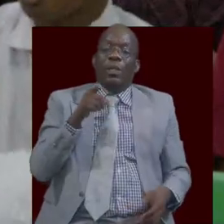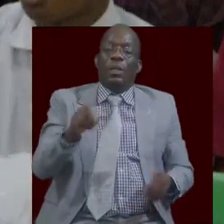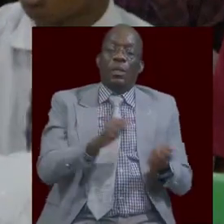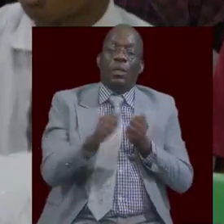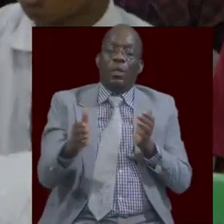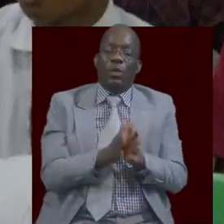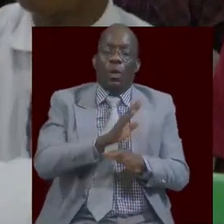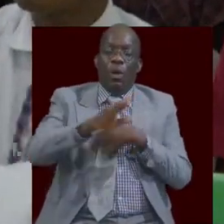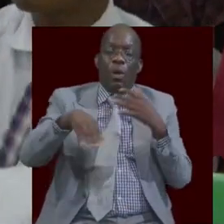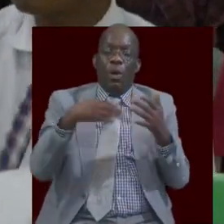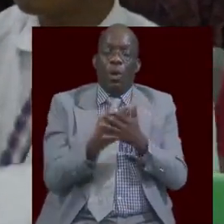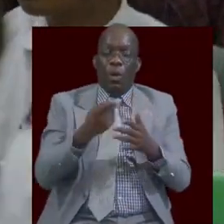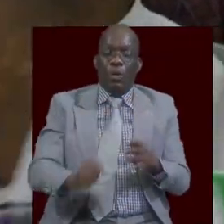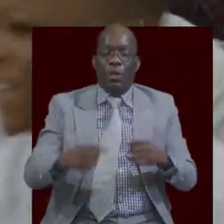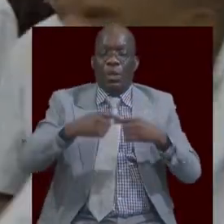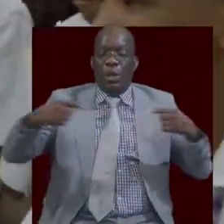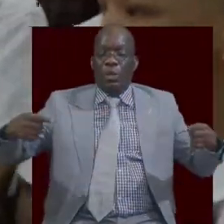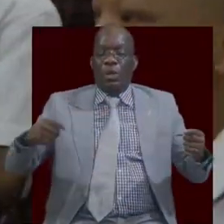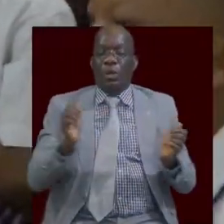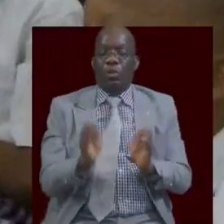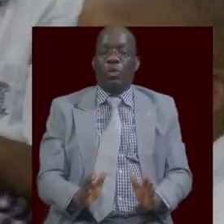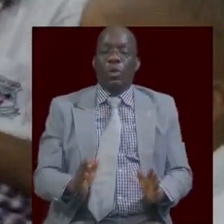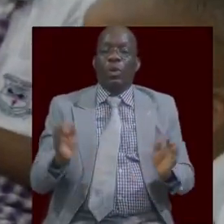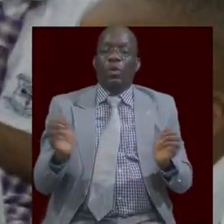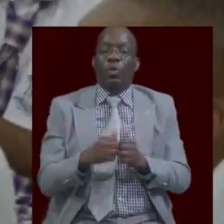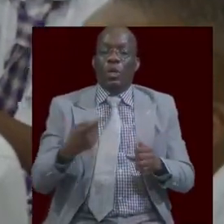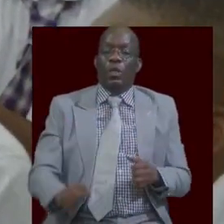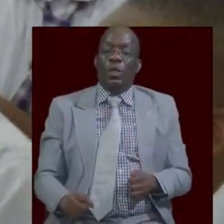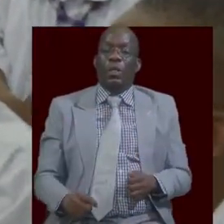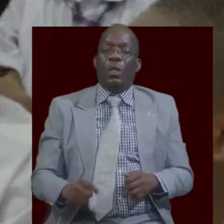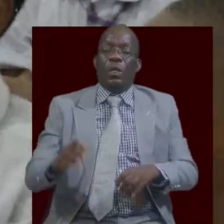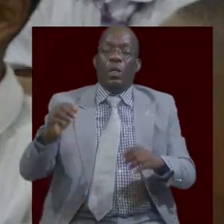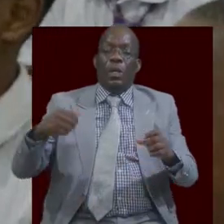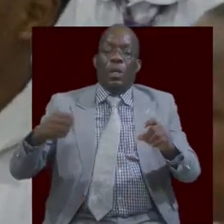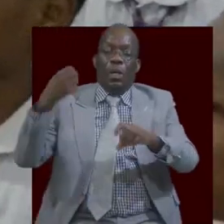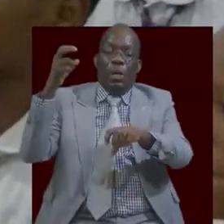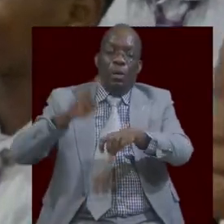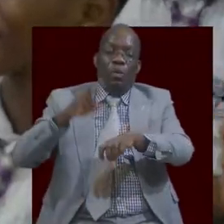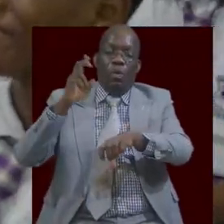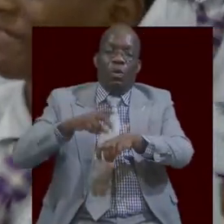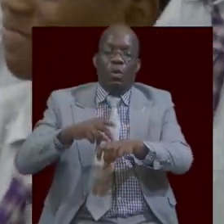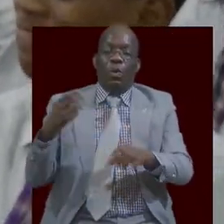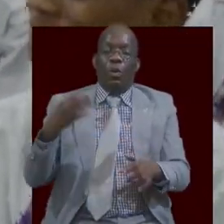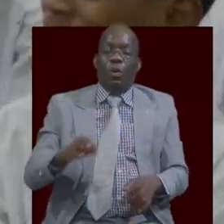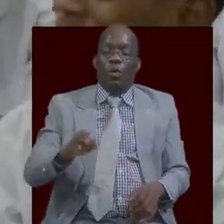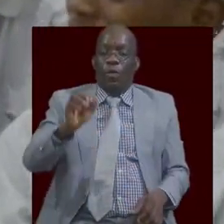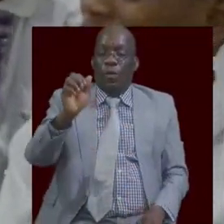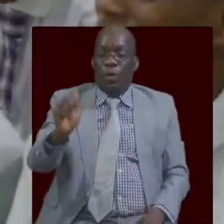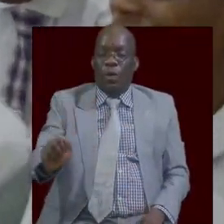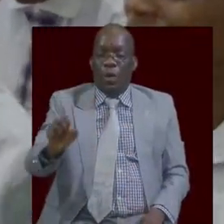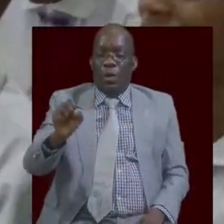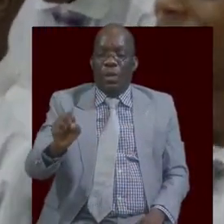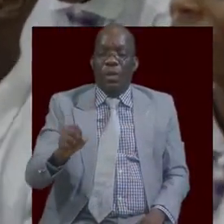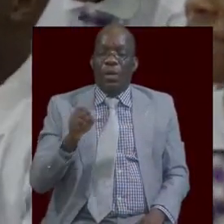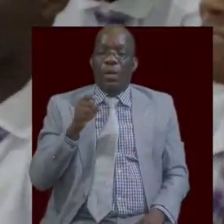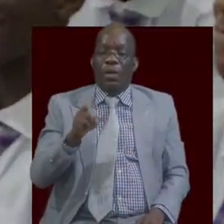the jawbone of an ass. Then he did something he